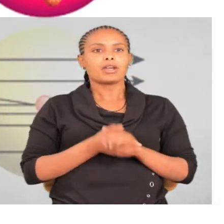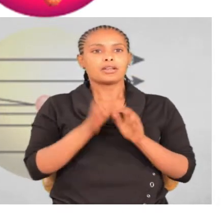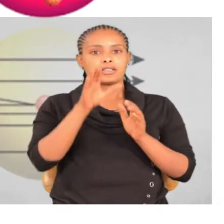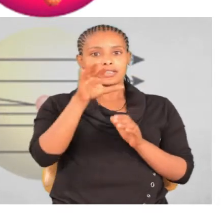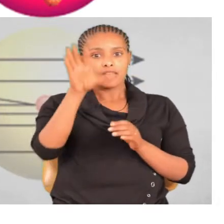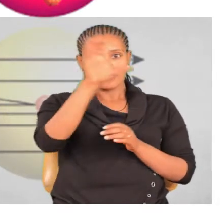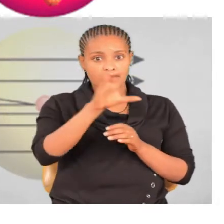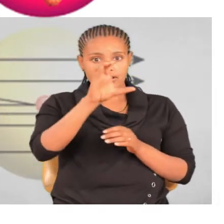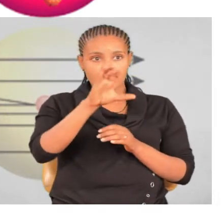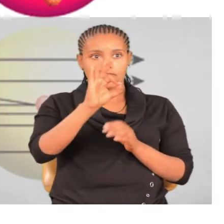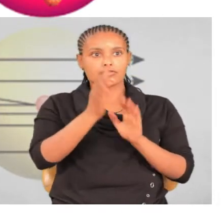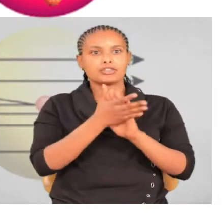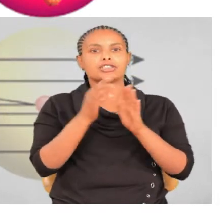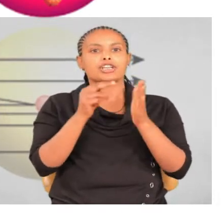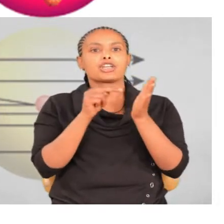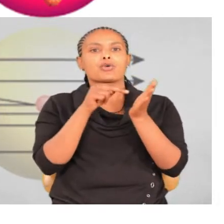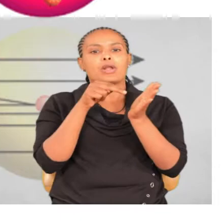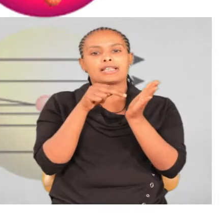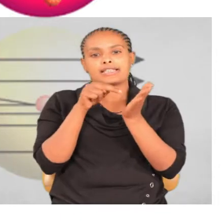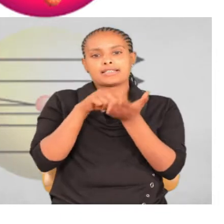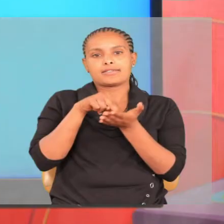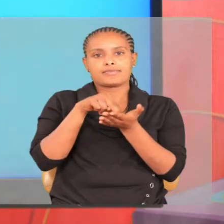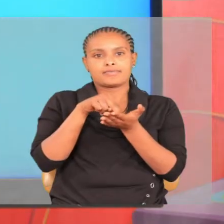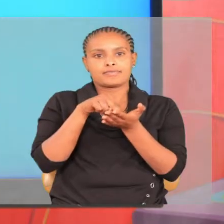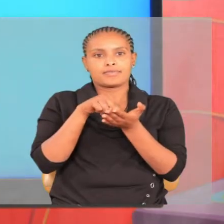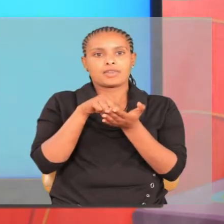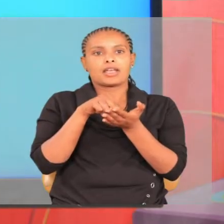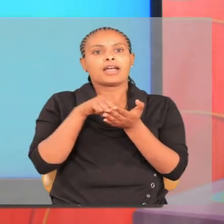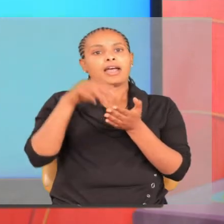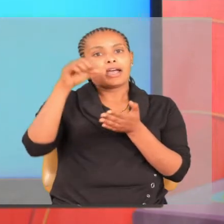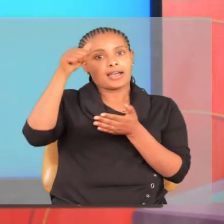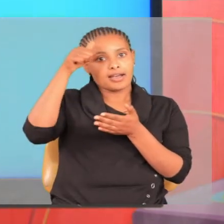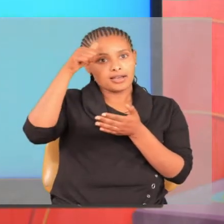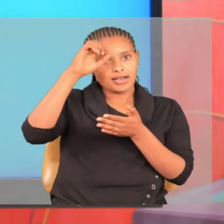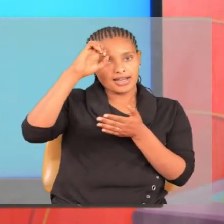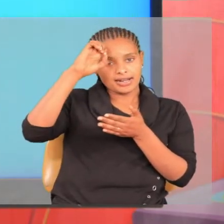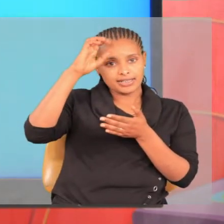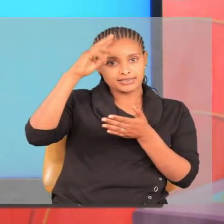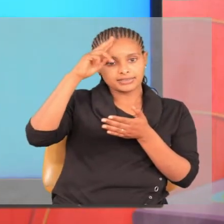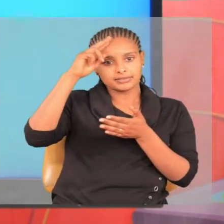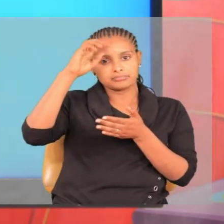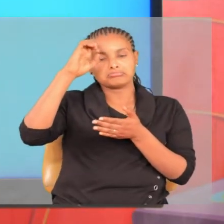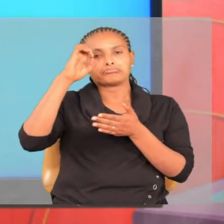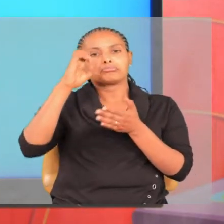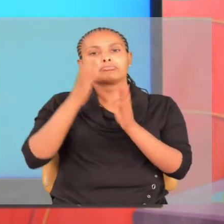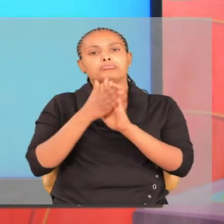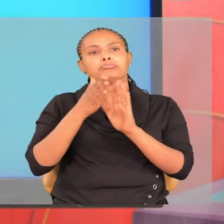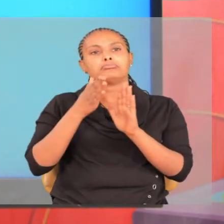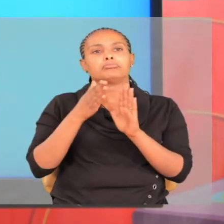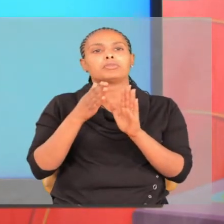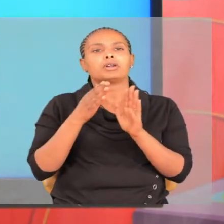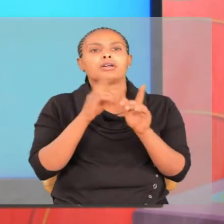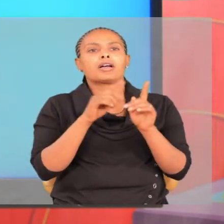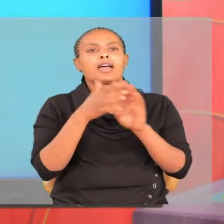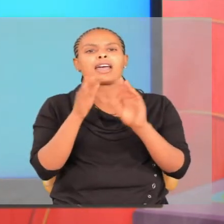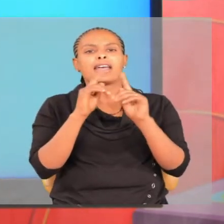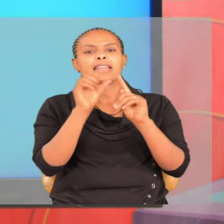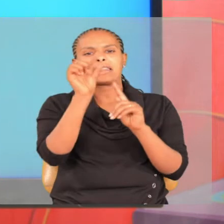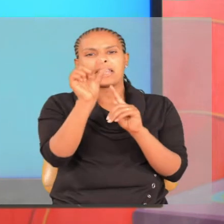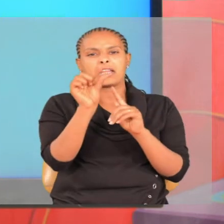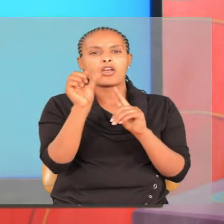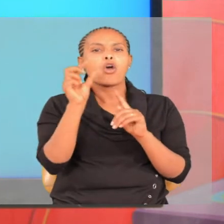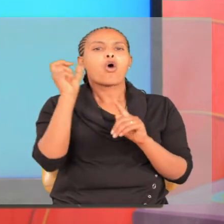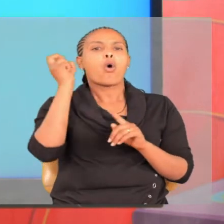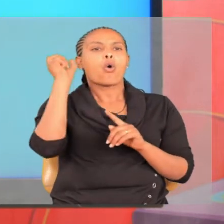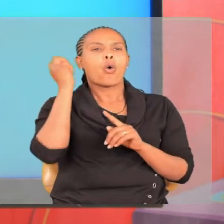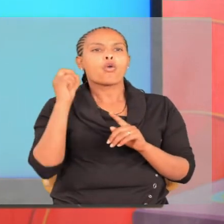Discovery of the nucleus. Ernest Rutherford bombarded a thin gold